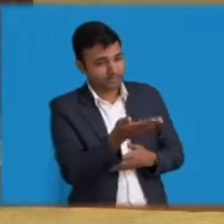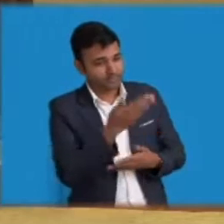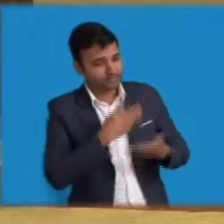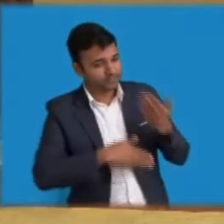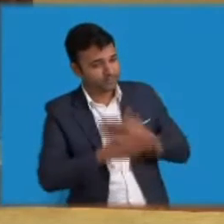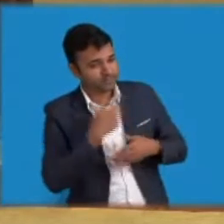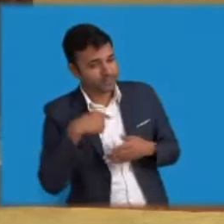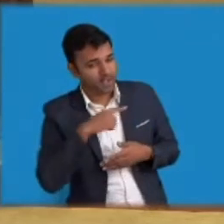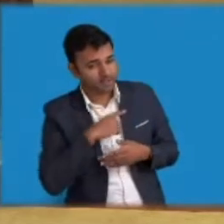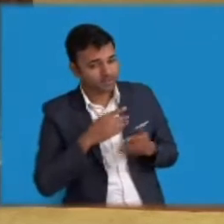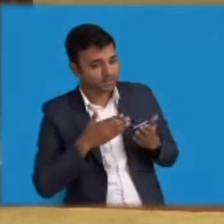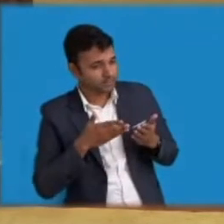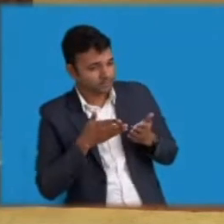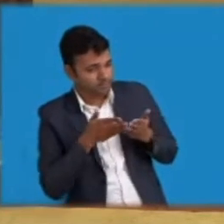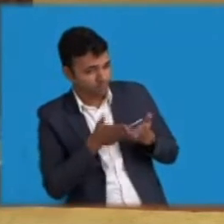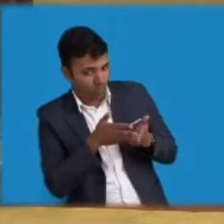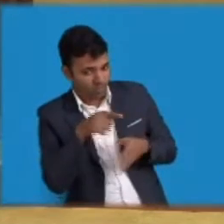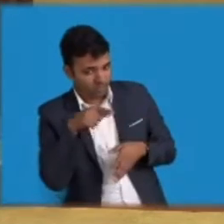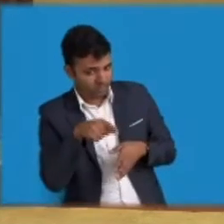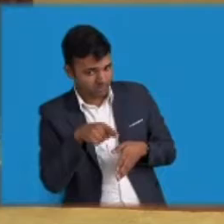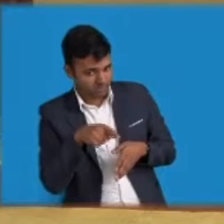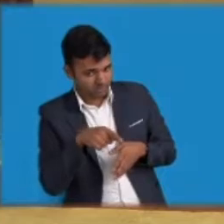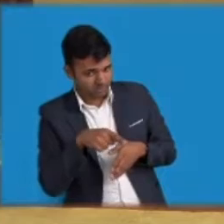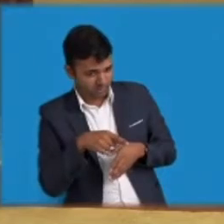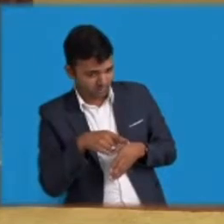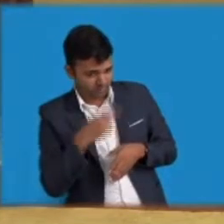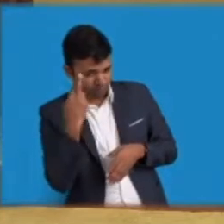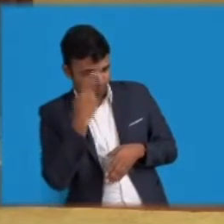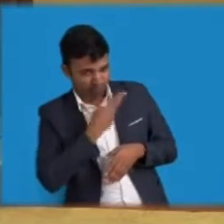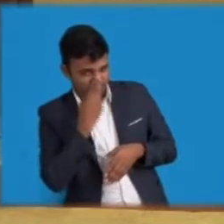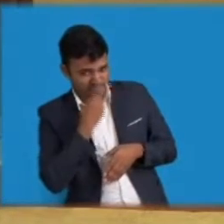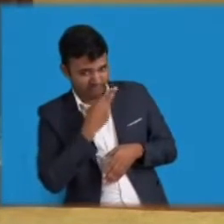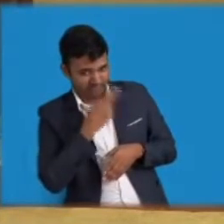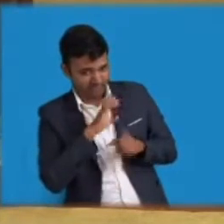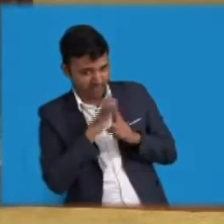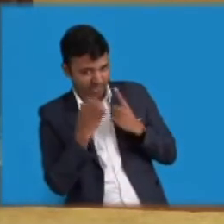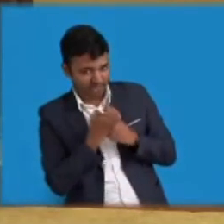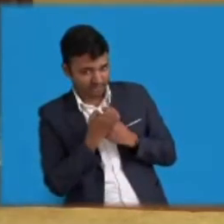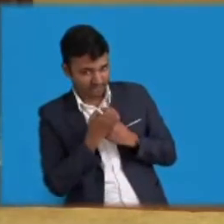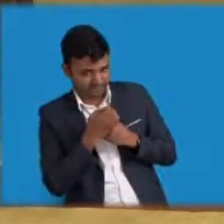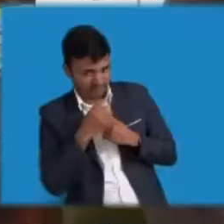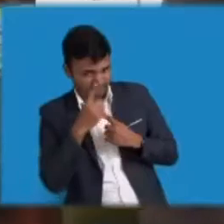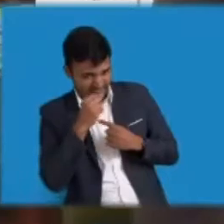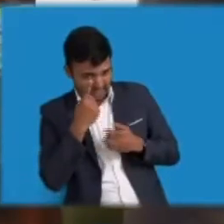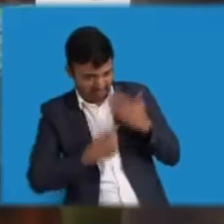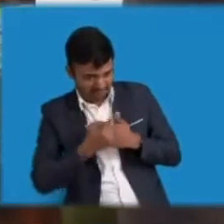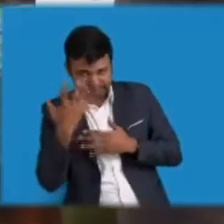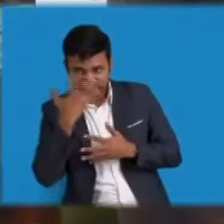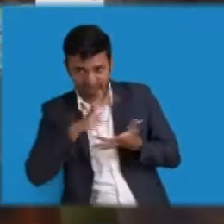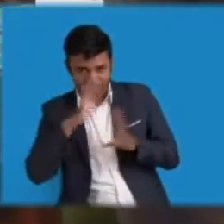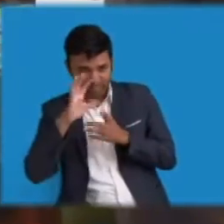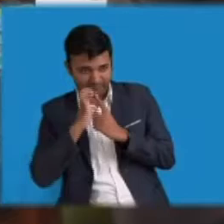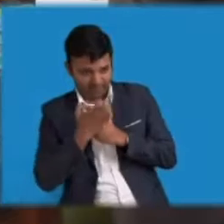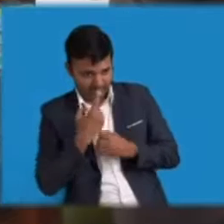not going to pose any environmental threat or environmental pollution? Thank you, Honourable Minister. Madam Speaker, as I had mentioned,